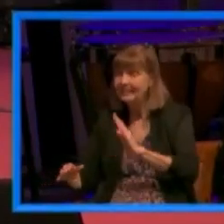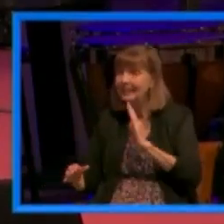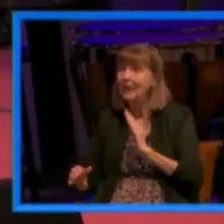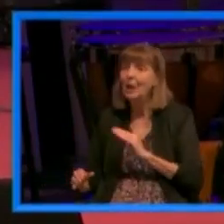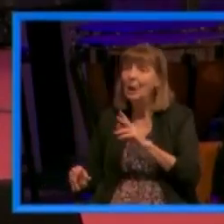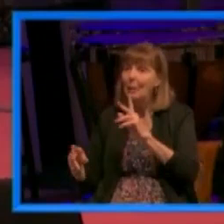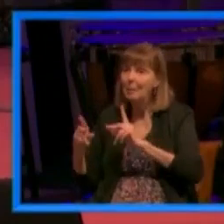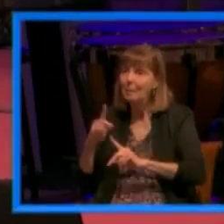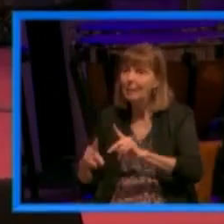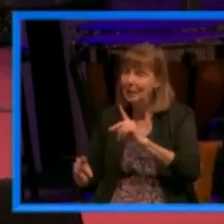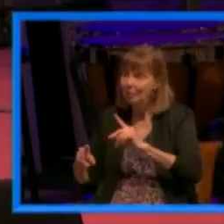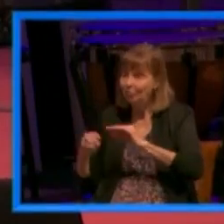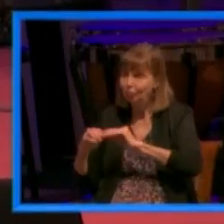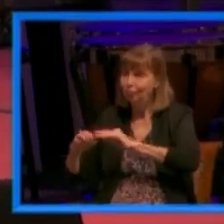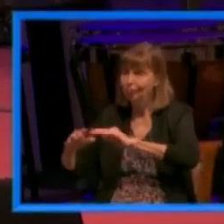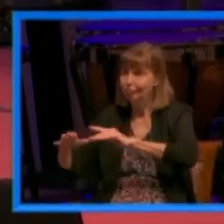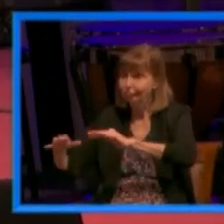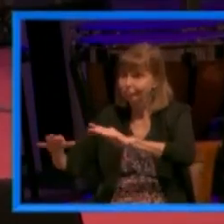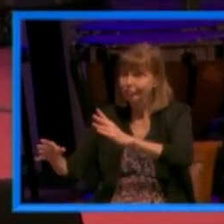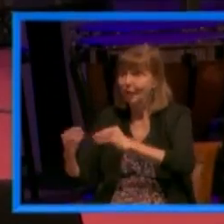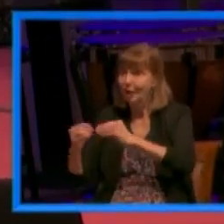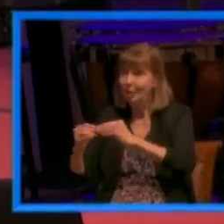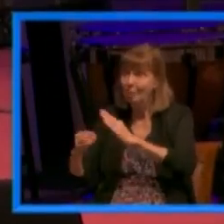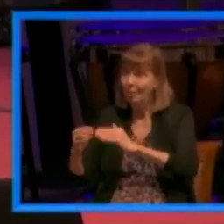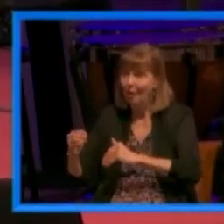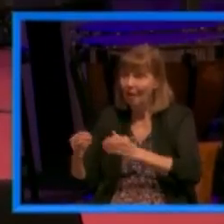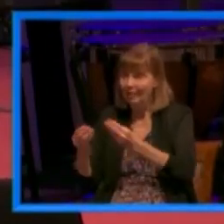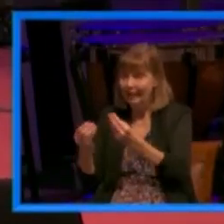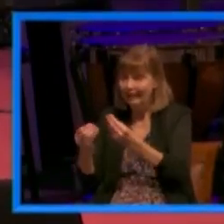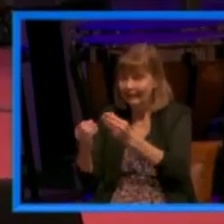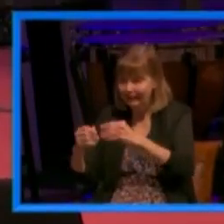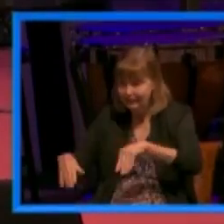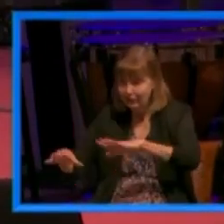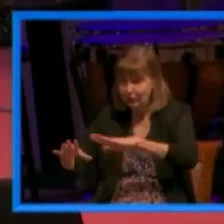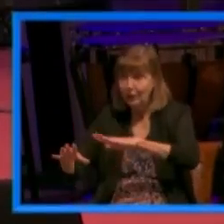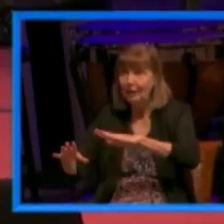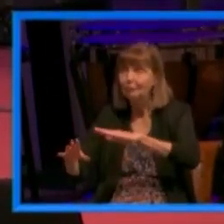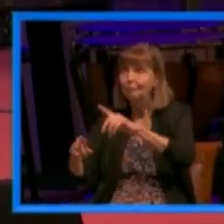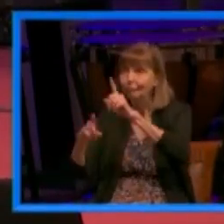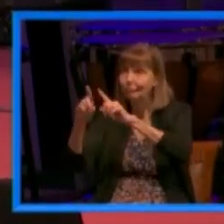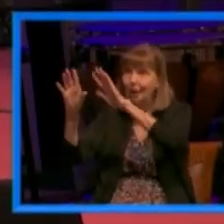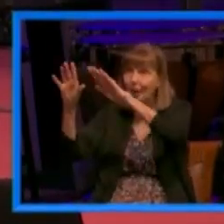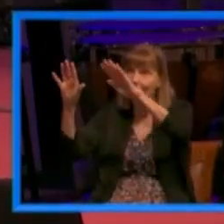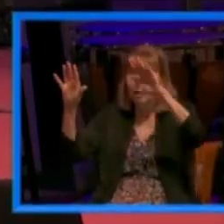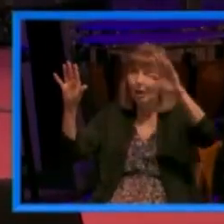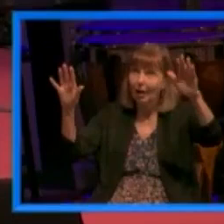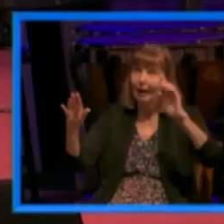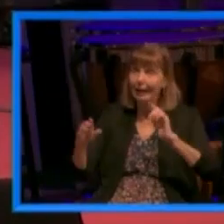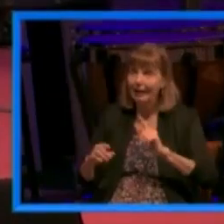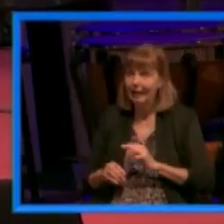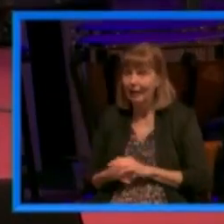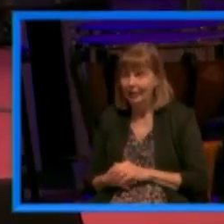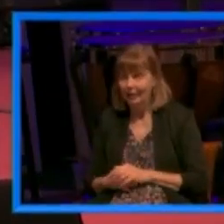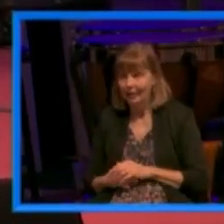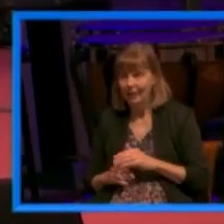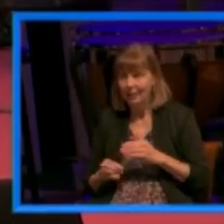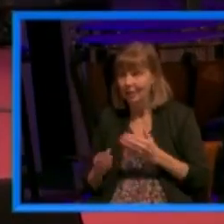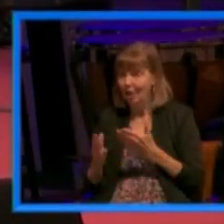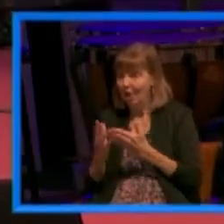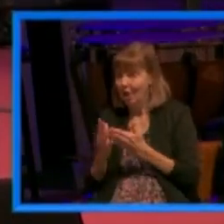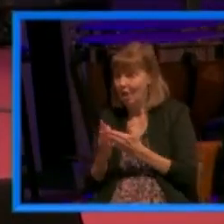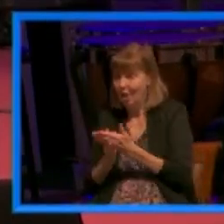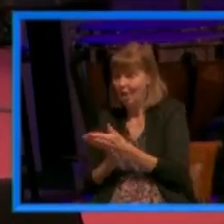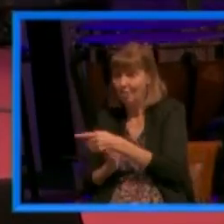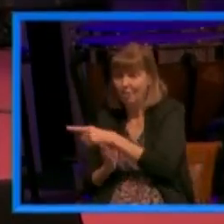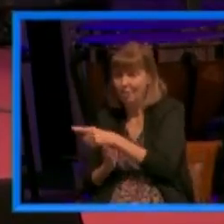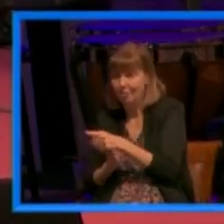through Abraham's child, Isaac, which we will see soon, that one will come to save the world. Ishmael's